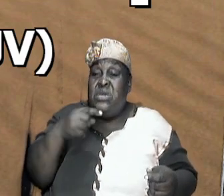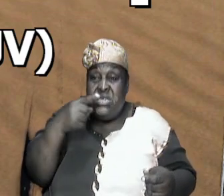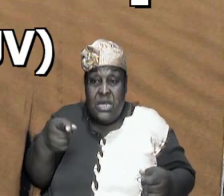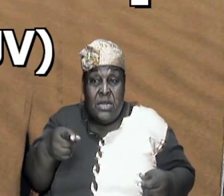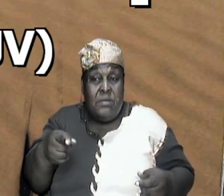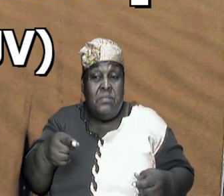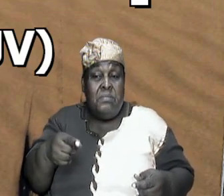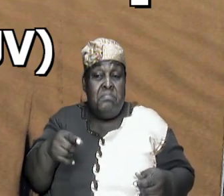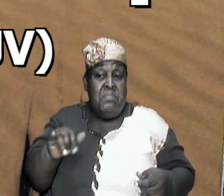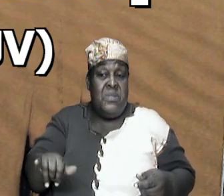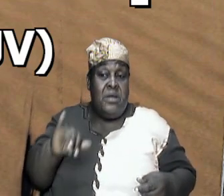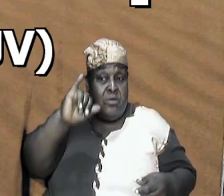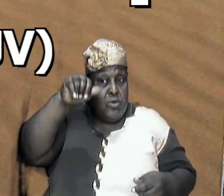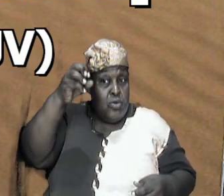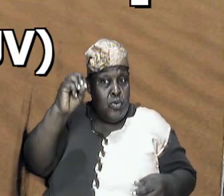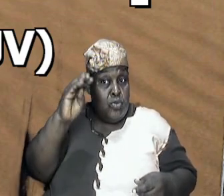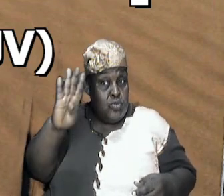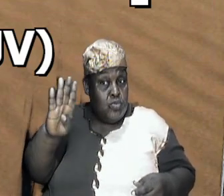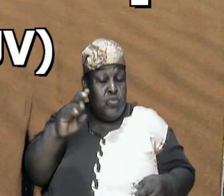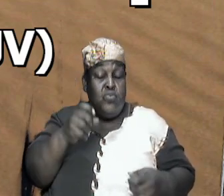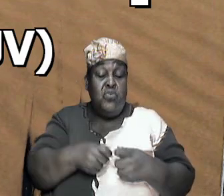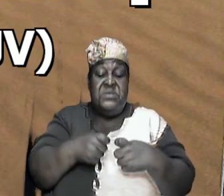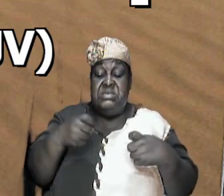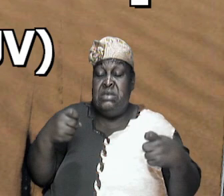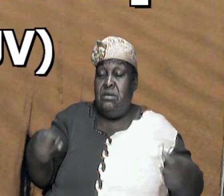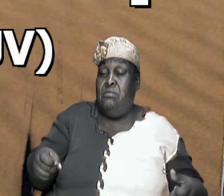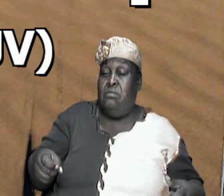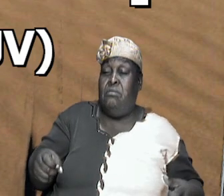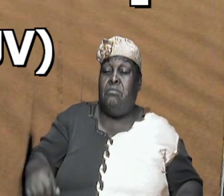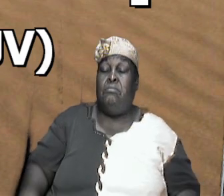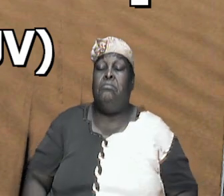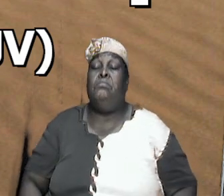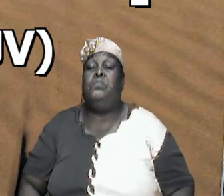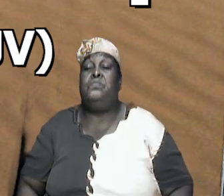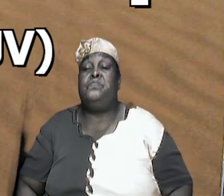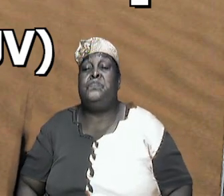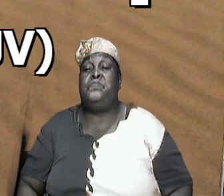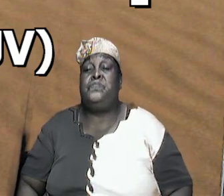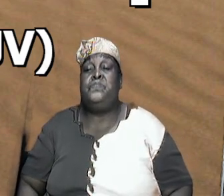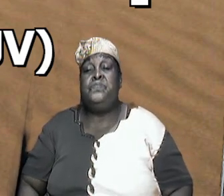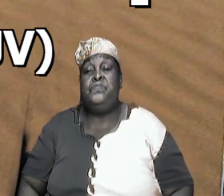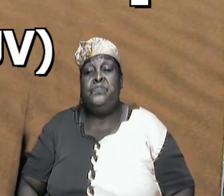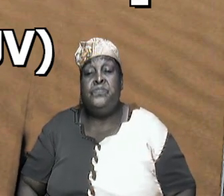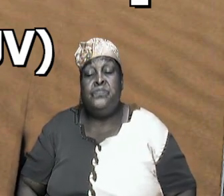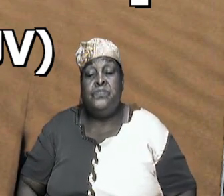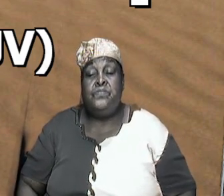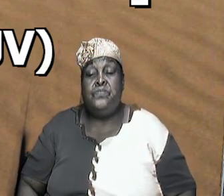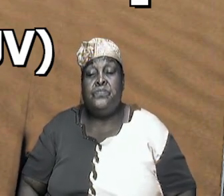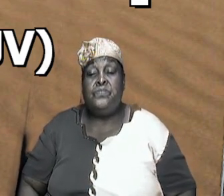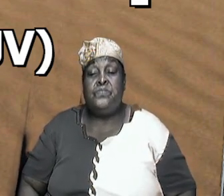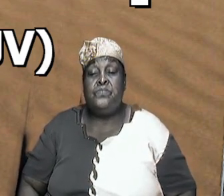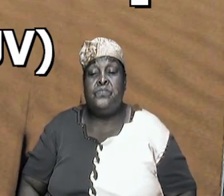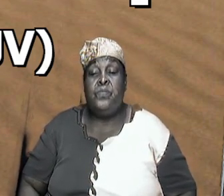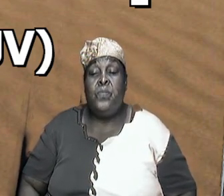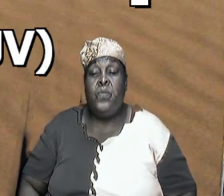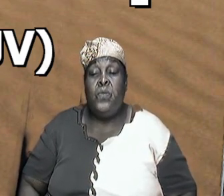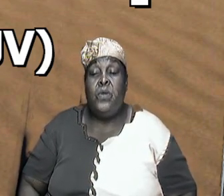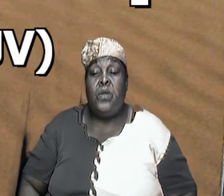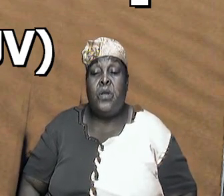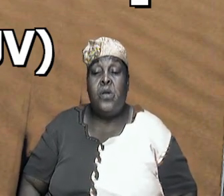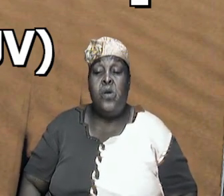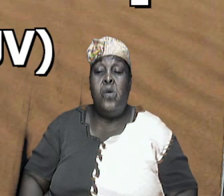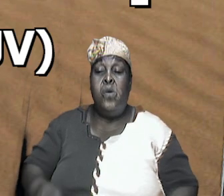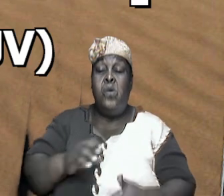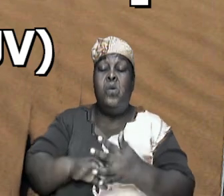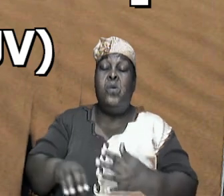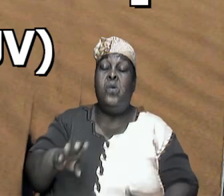otherwise. However, the scripture that we have read before, verse 45, chapter